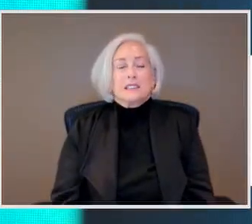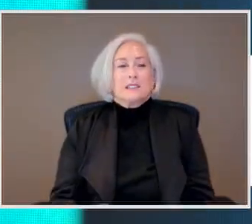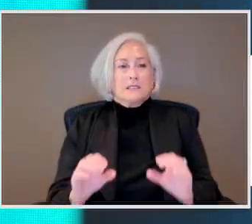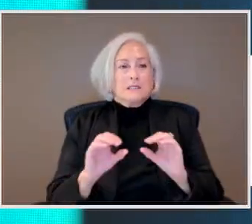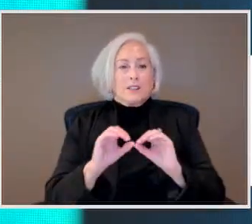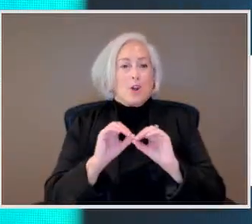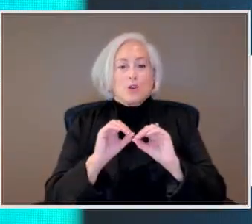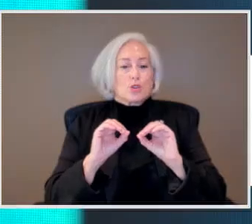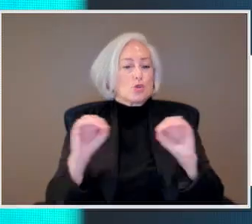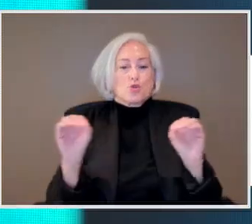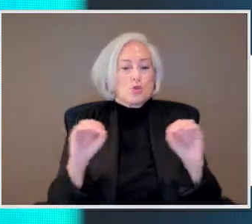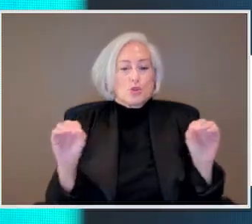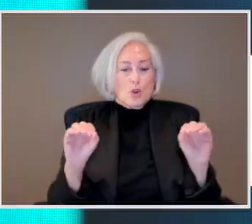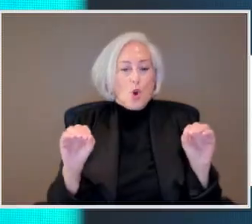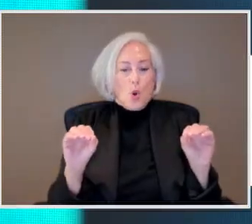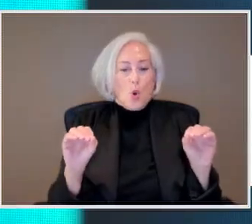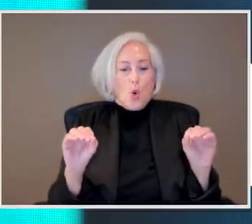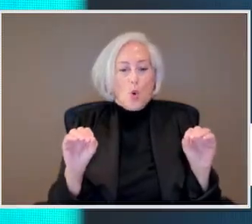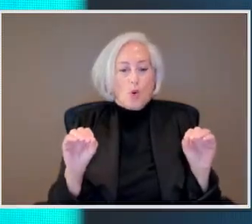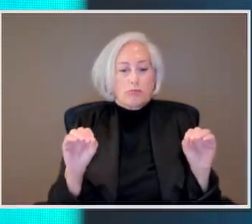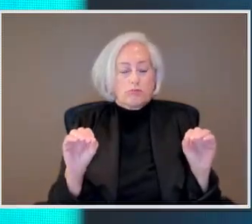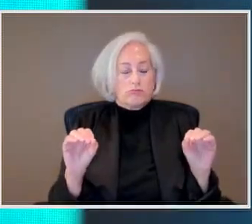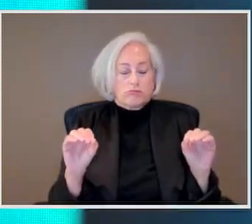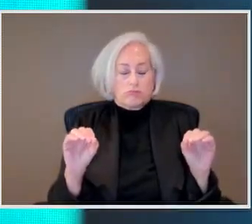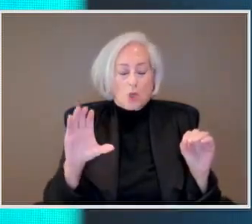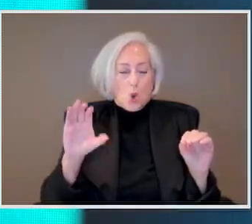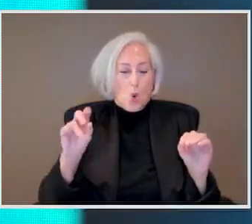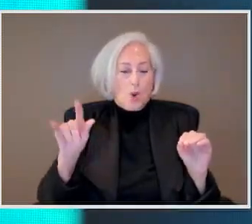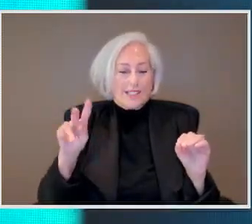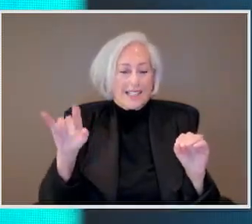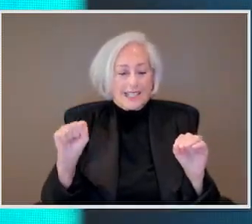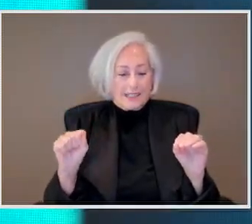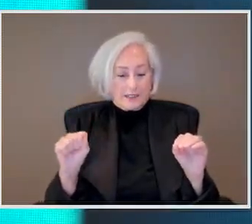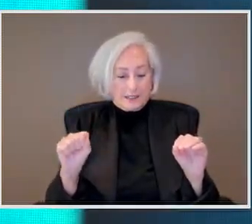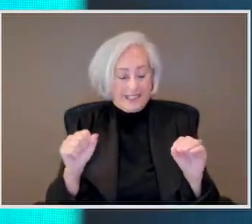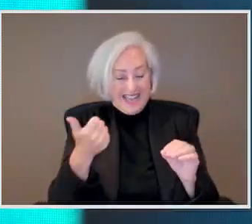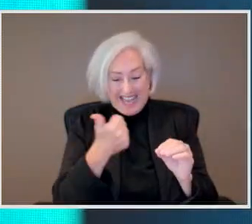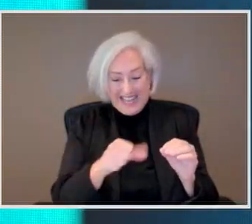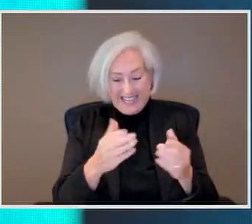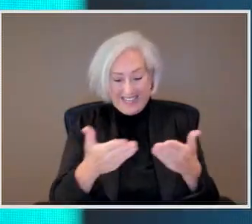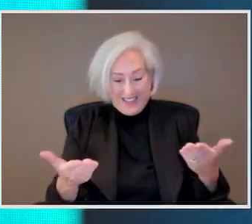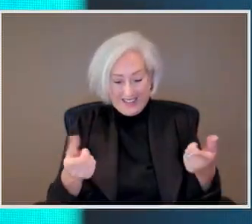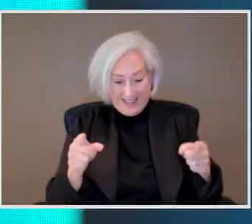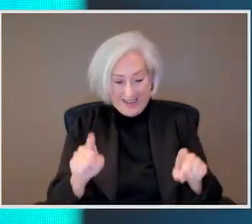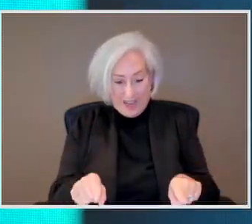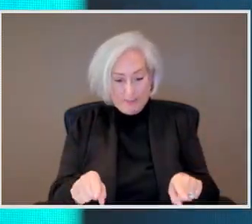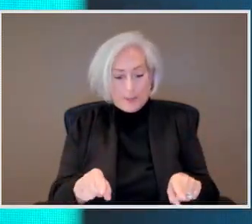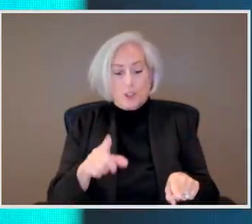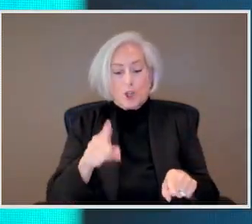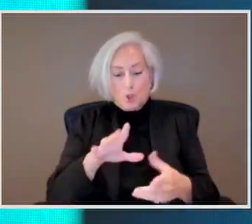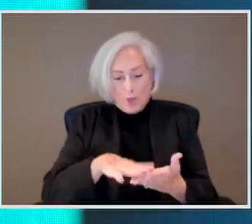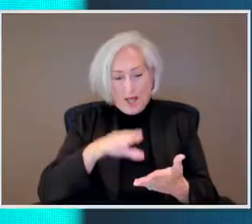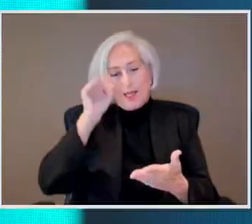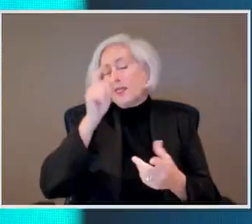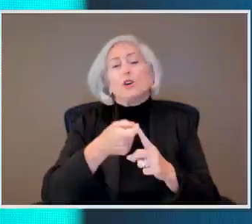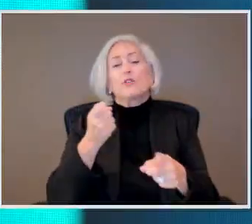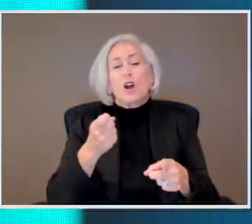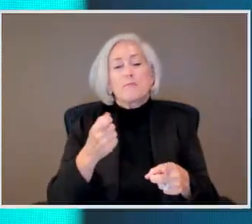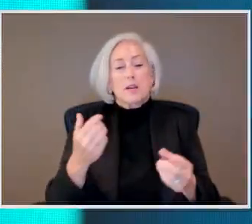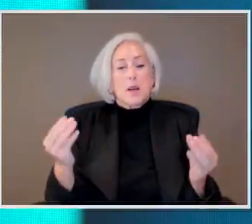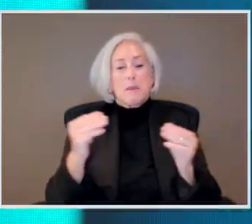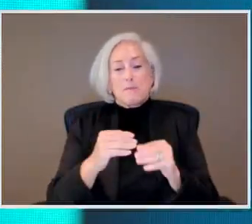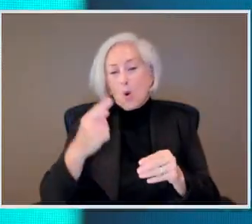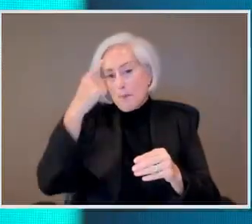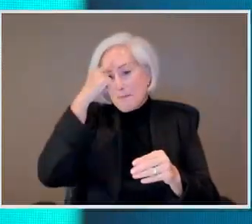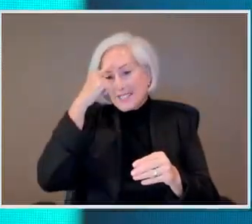that you should be able to take anything away from any situation. I mean, I'm definitely a lot mentally tougher and probably physically